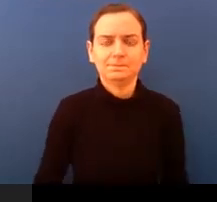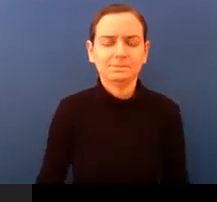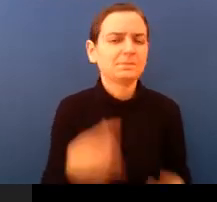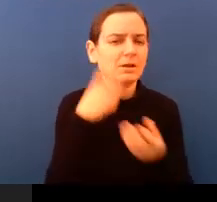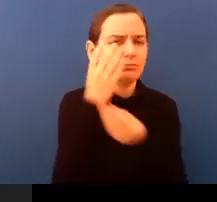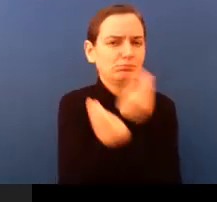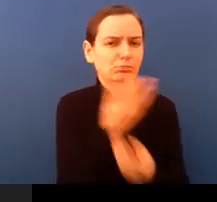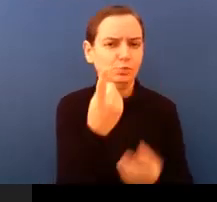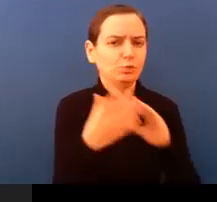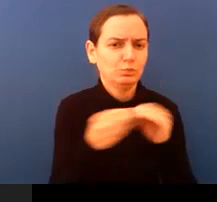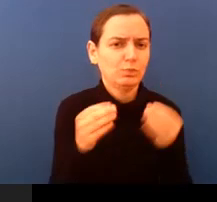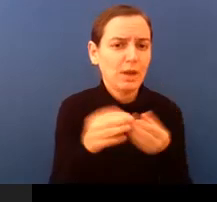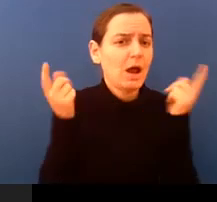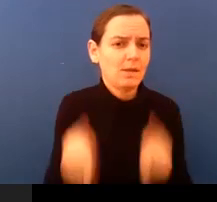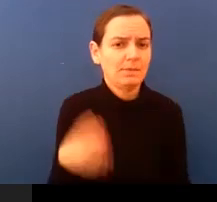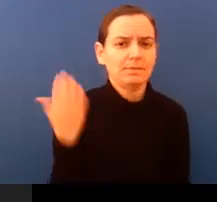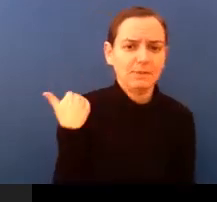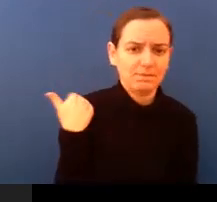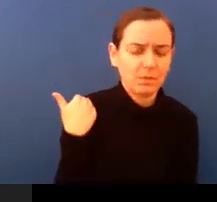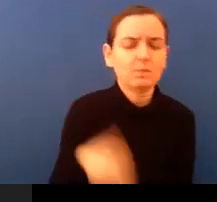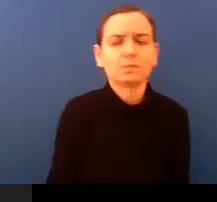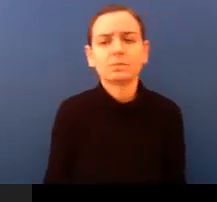wife and bring his dog.